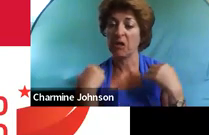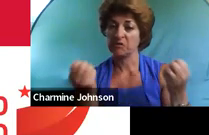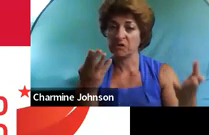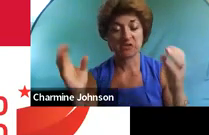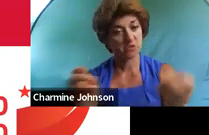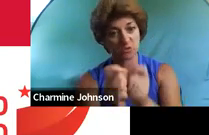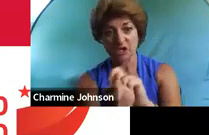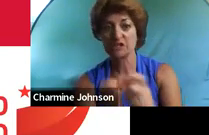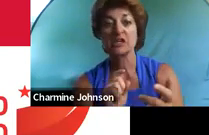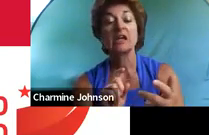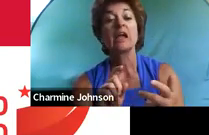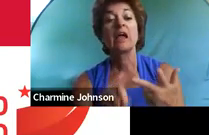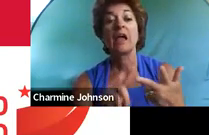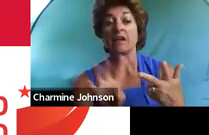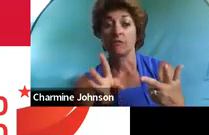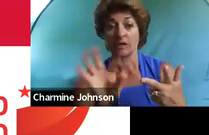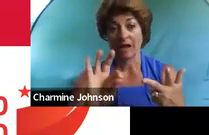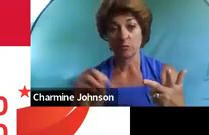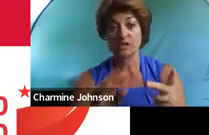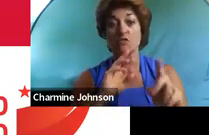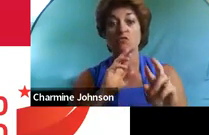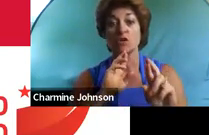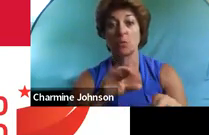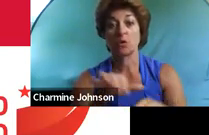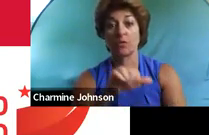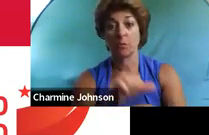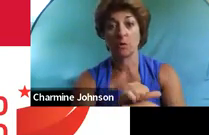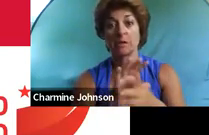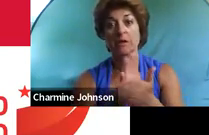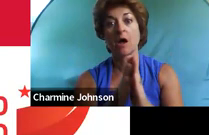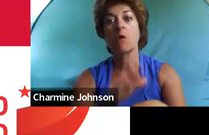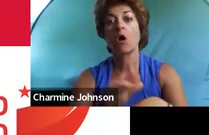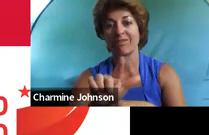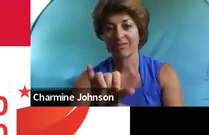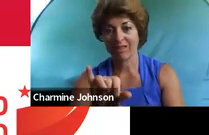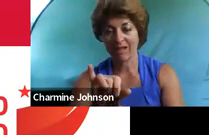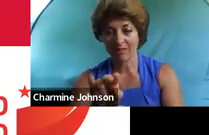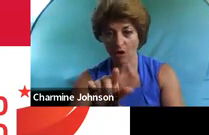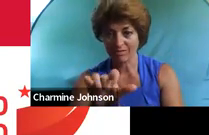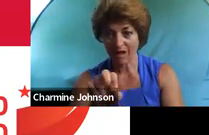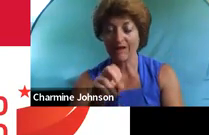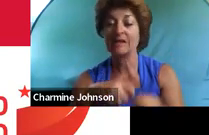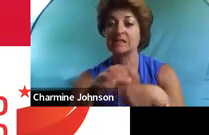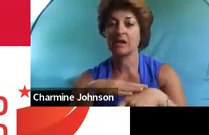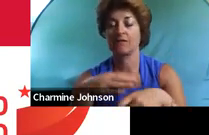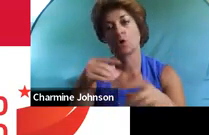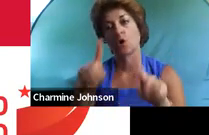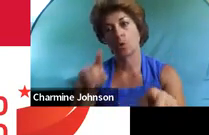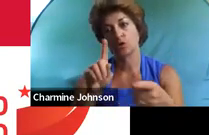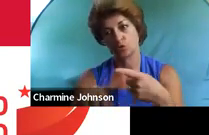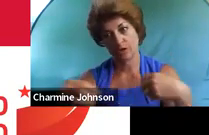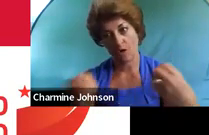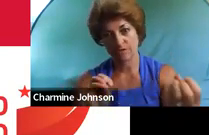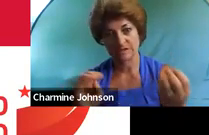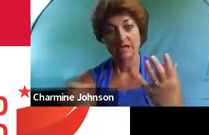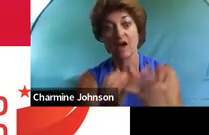services, and 49% reported that their appointments had become virtual instead of in office. And then